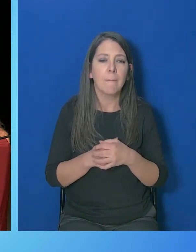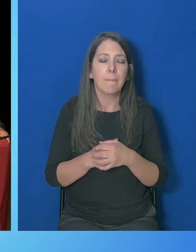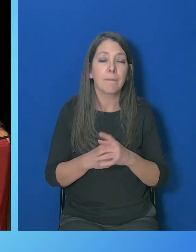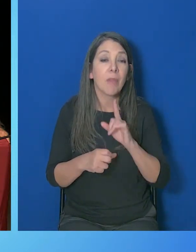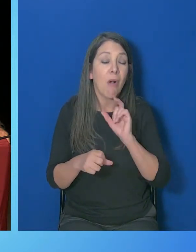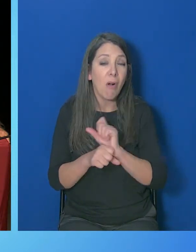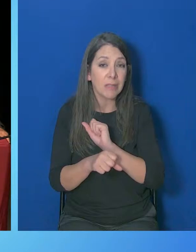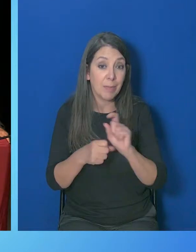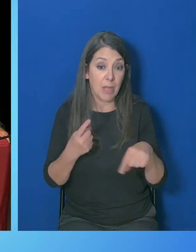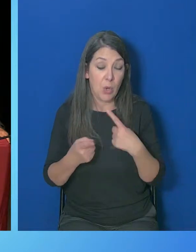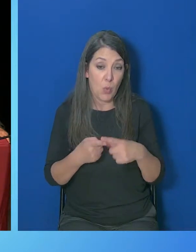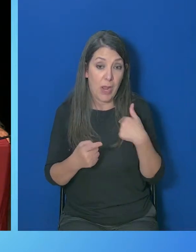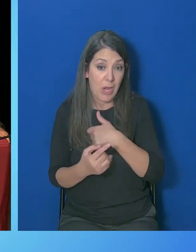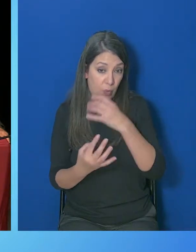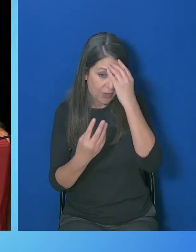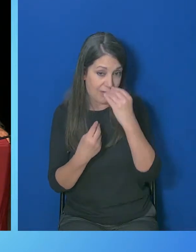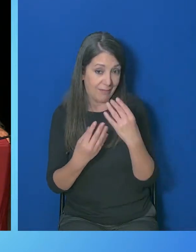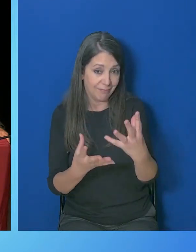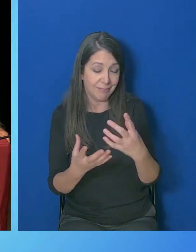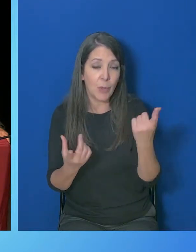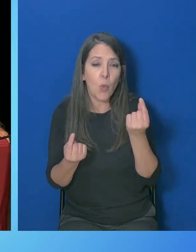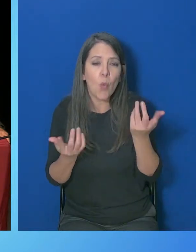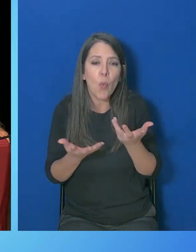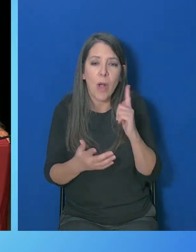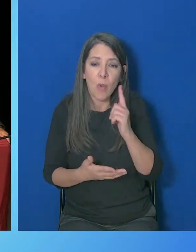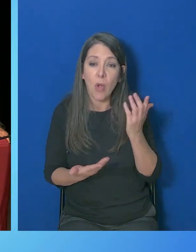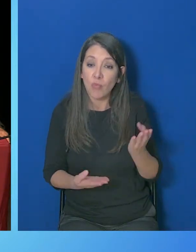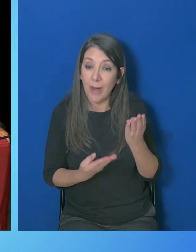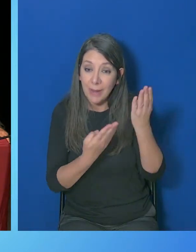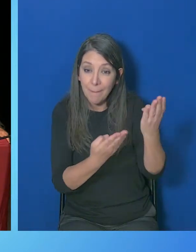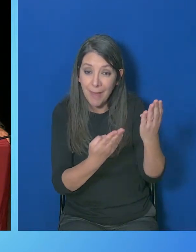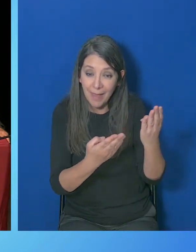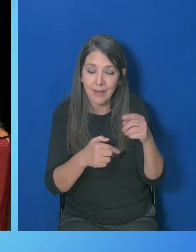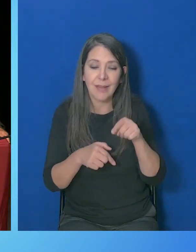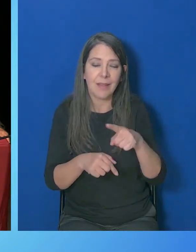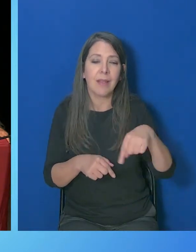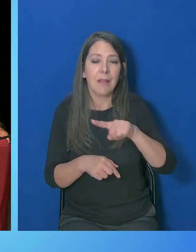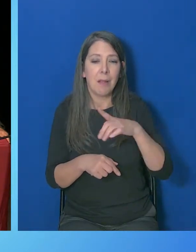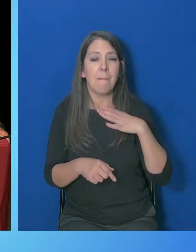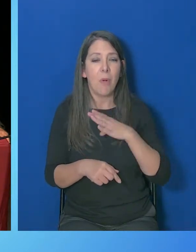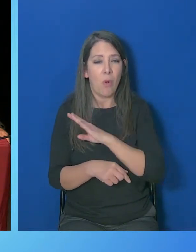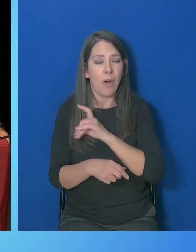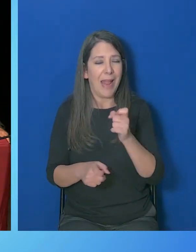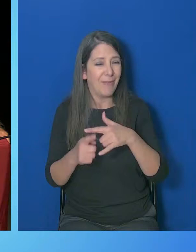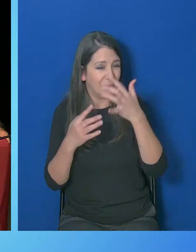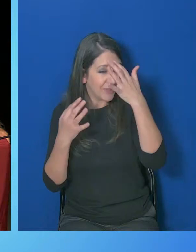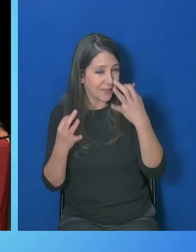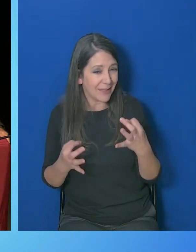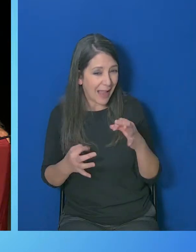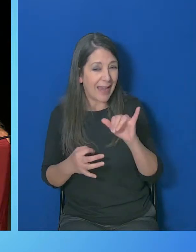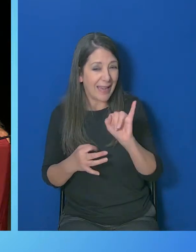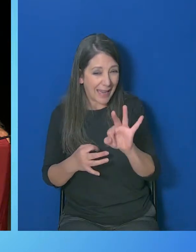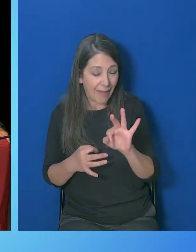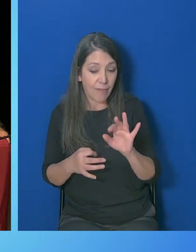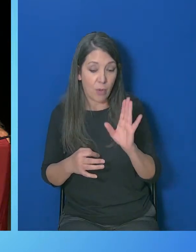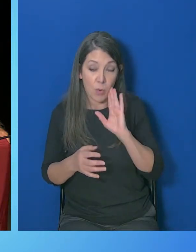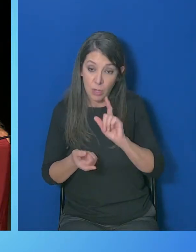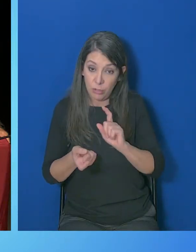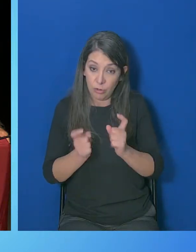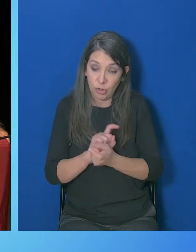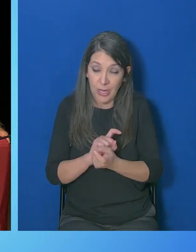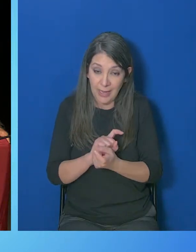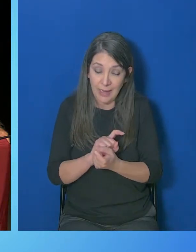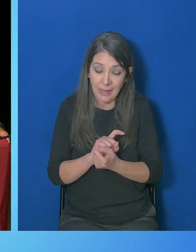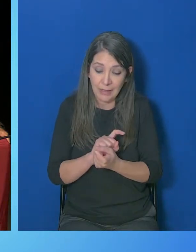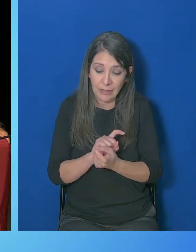Ultimately, when presented with any recommendations, the board will have to decide if there will be any changes